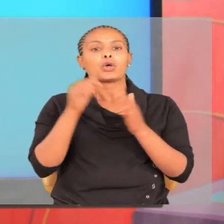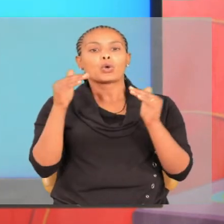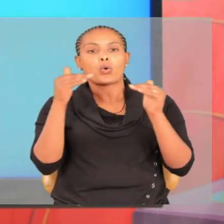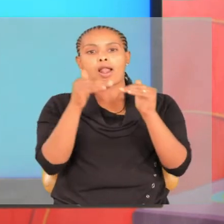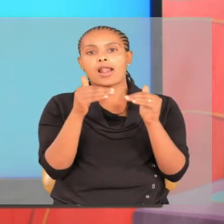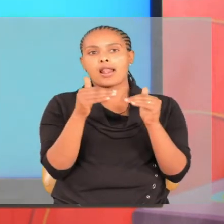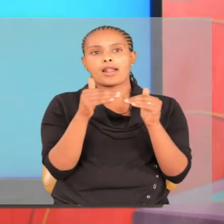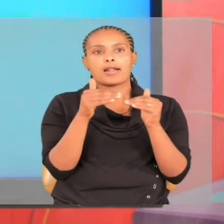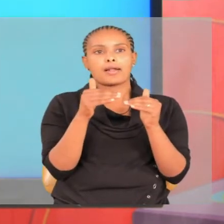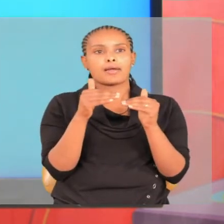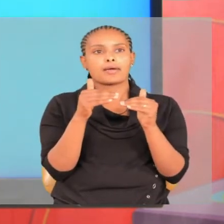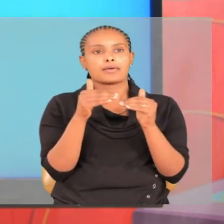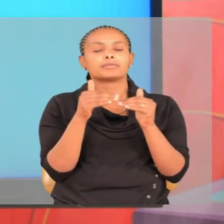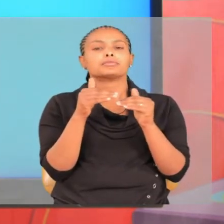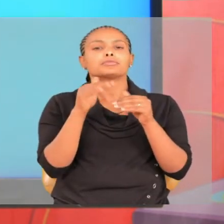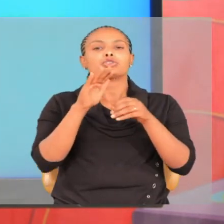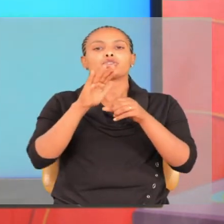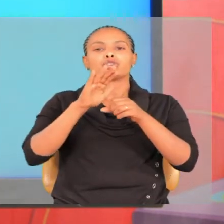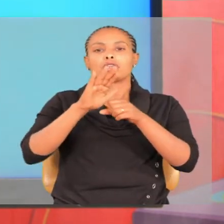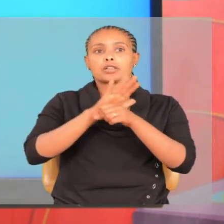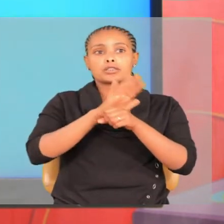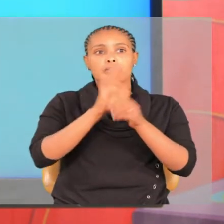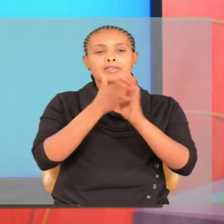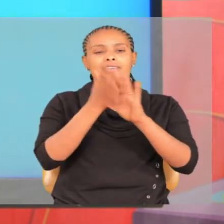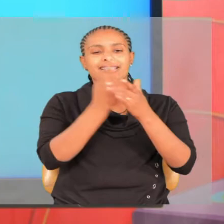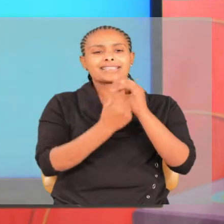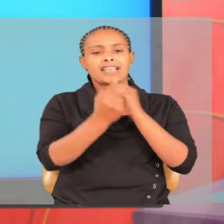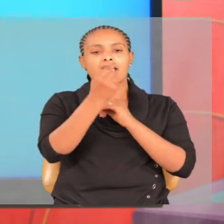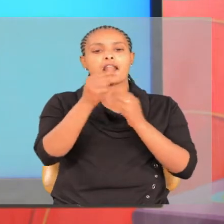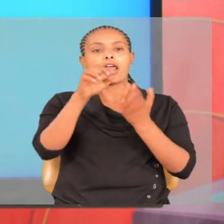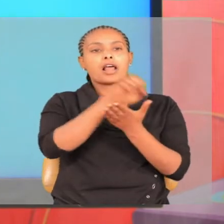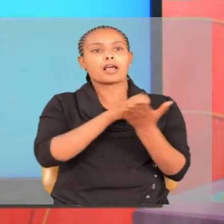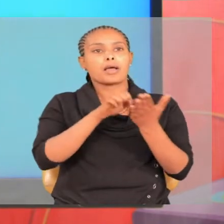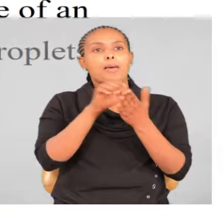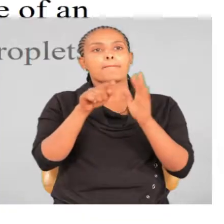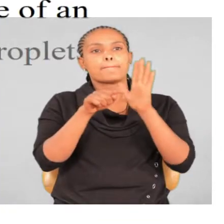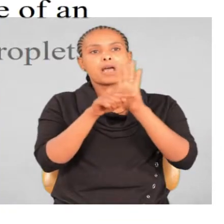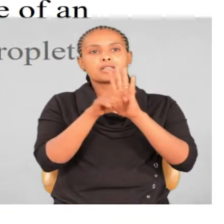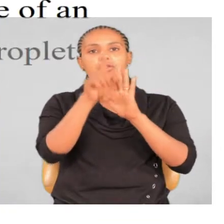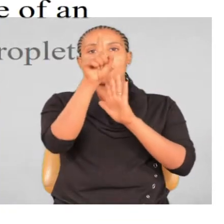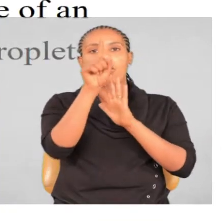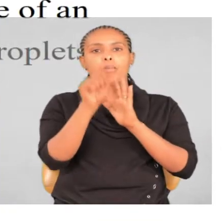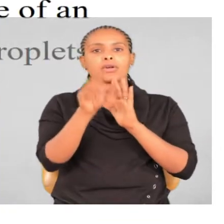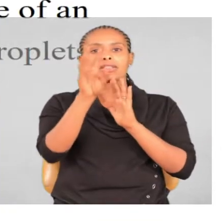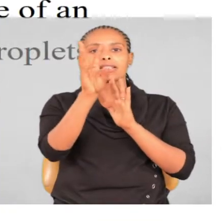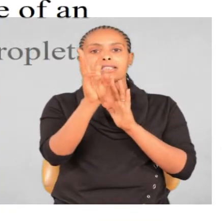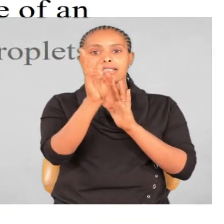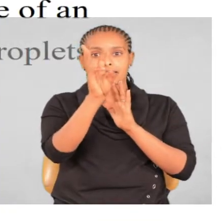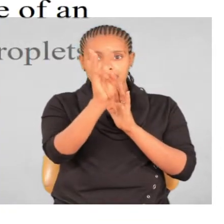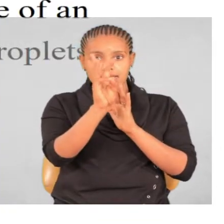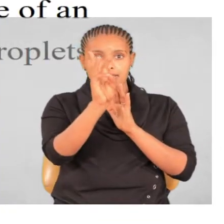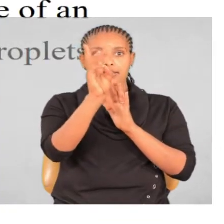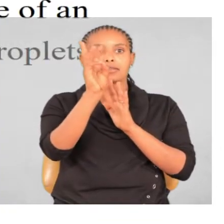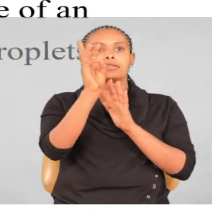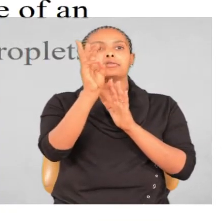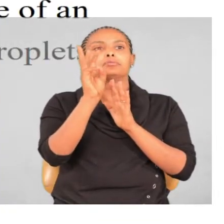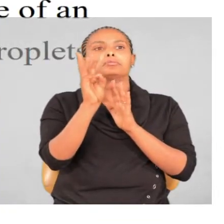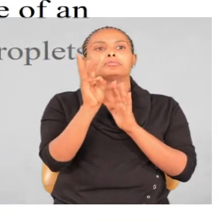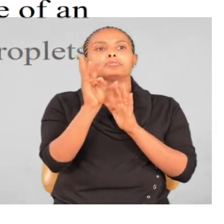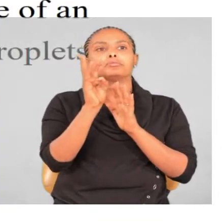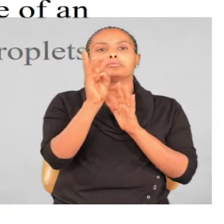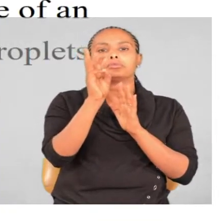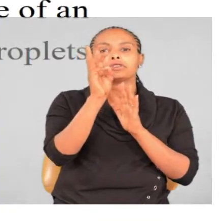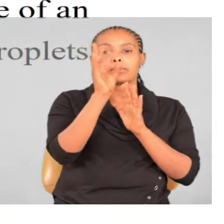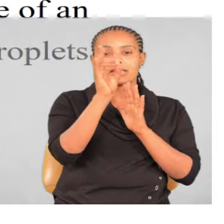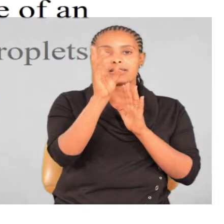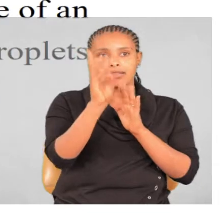equal charge on a single electron, which is minus 1.602 times 10 raised to minus 19